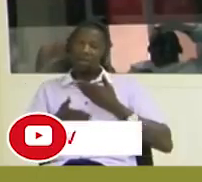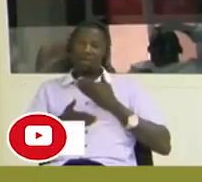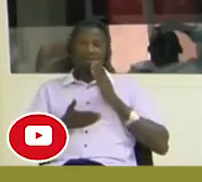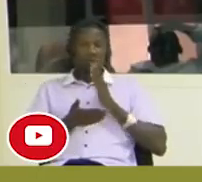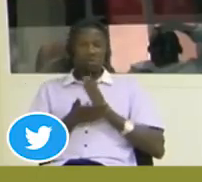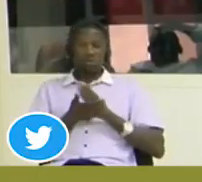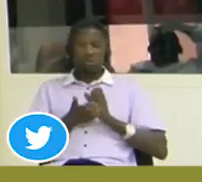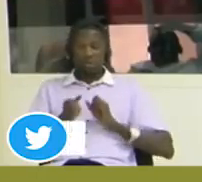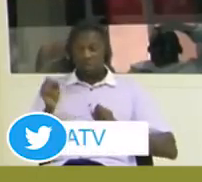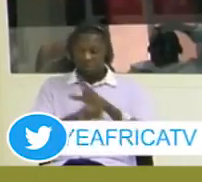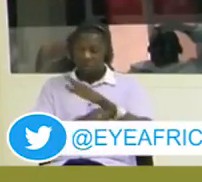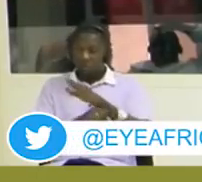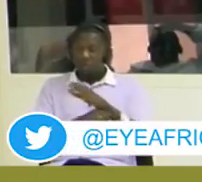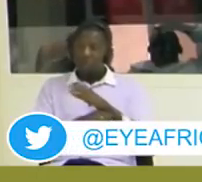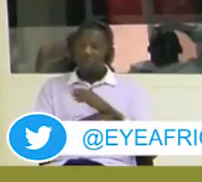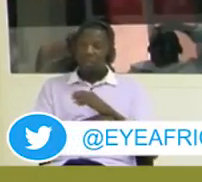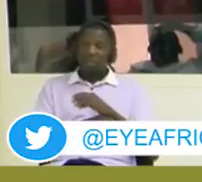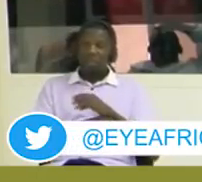deployed the marine unit